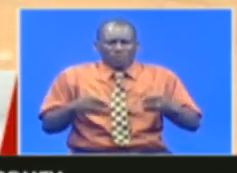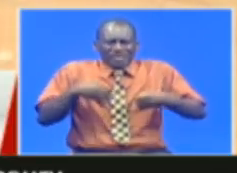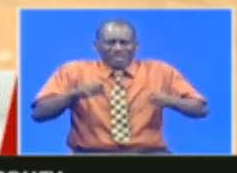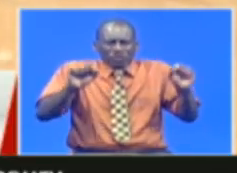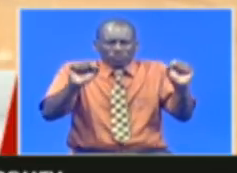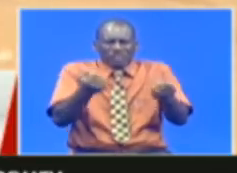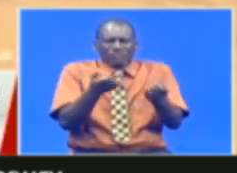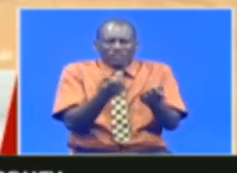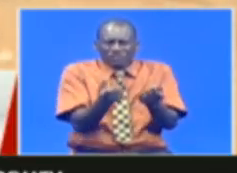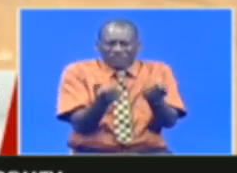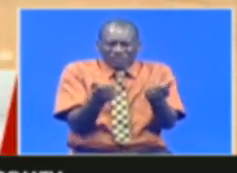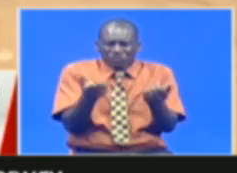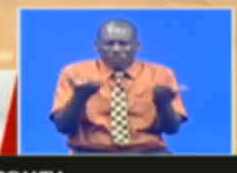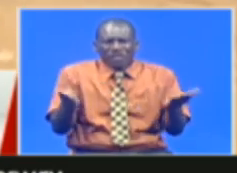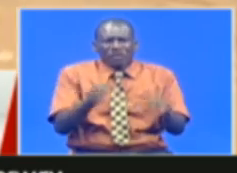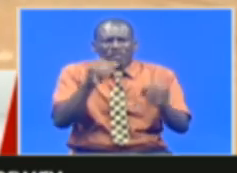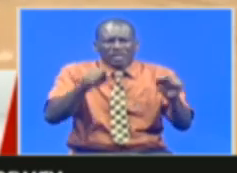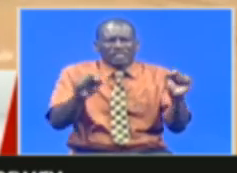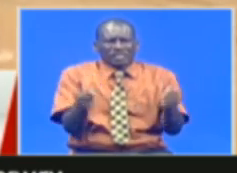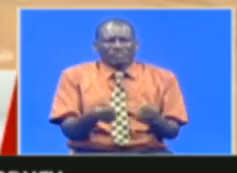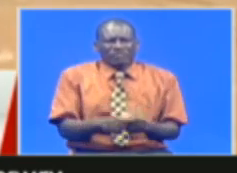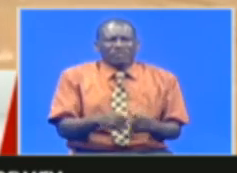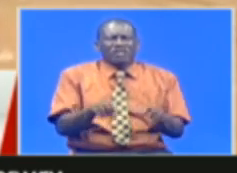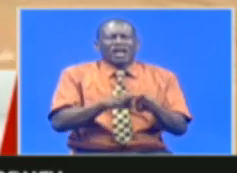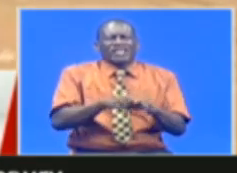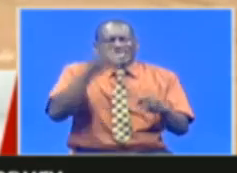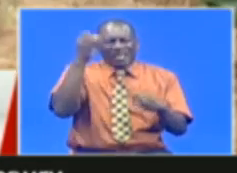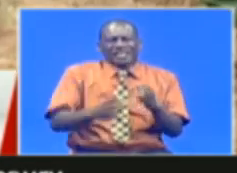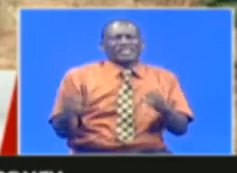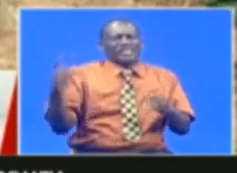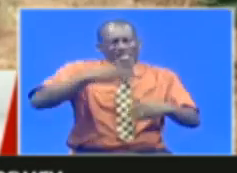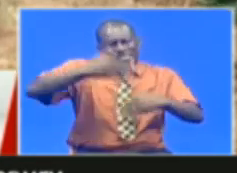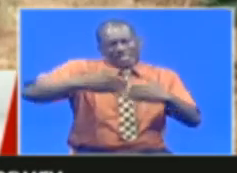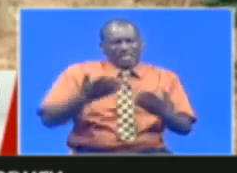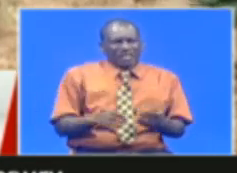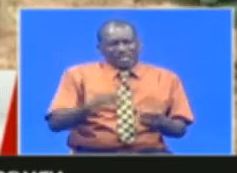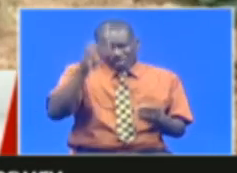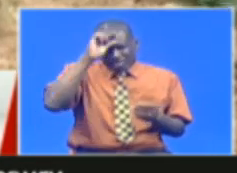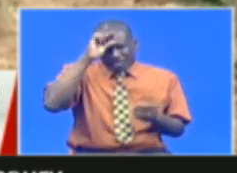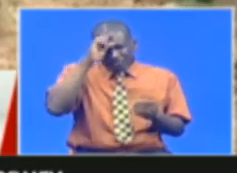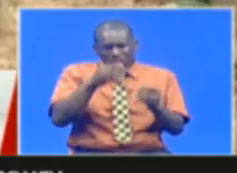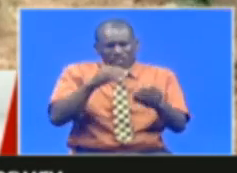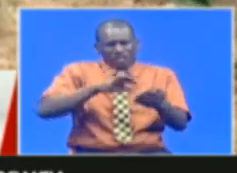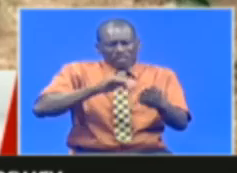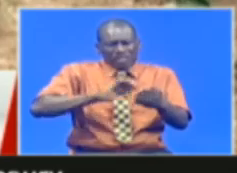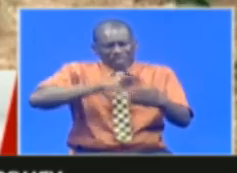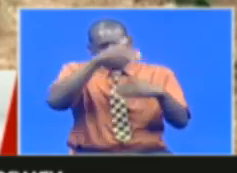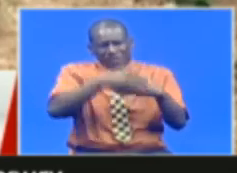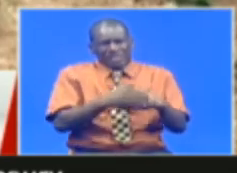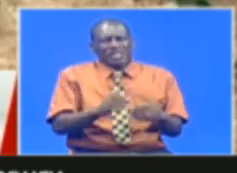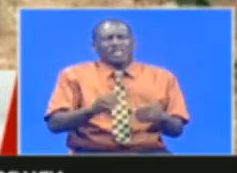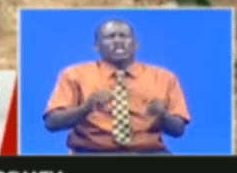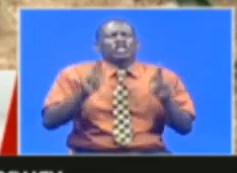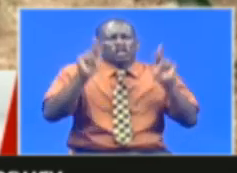little property that they can rescue as the deadline fast approaches. The government is rehabilitating the Kisumu port at a cost of